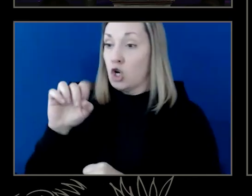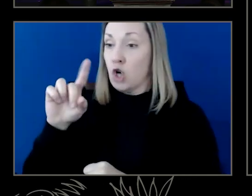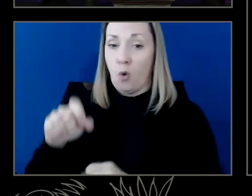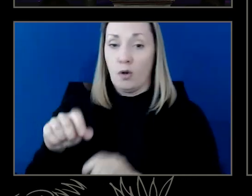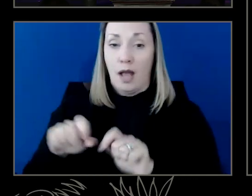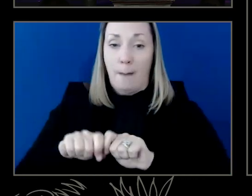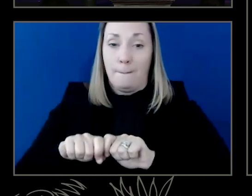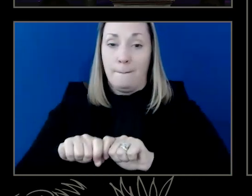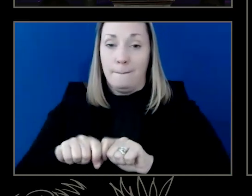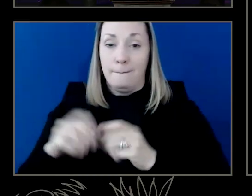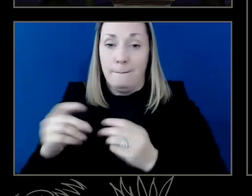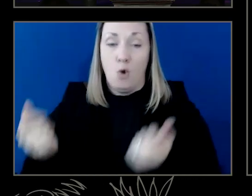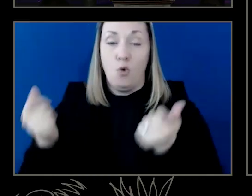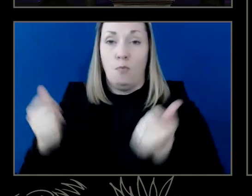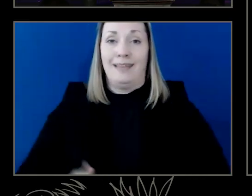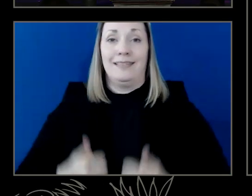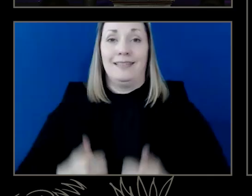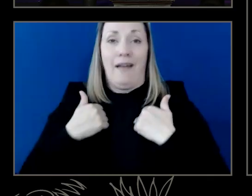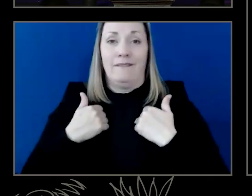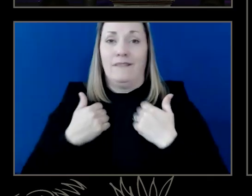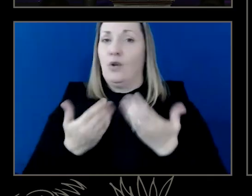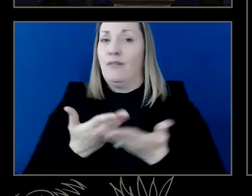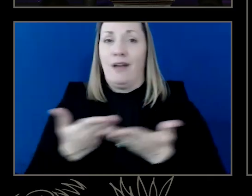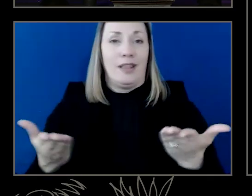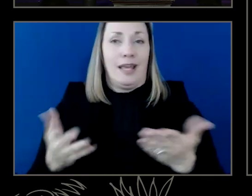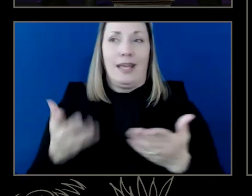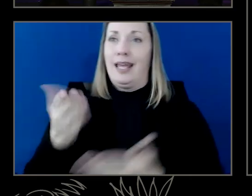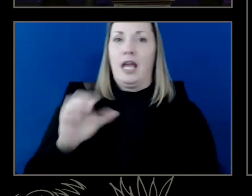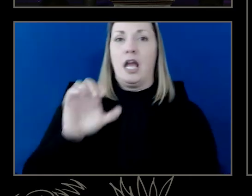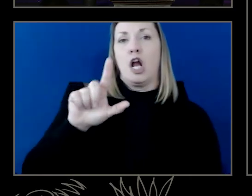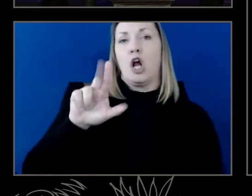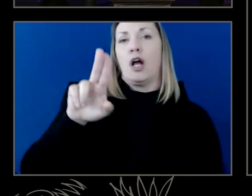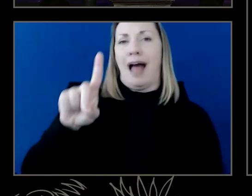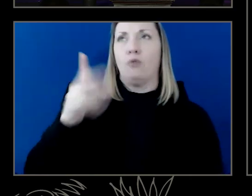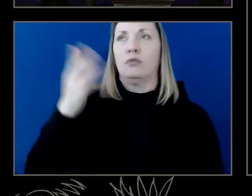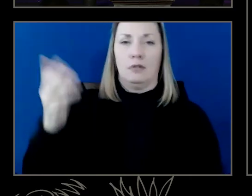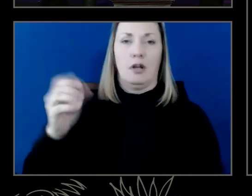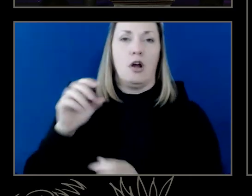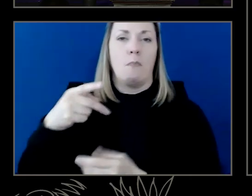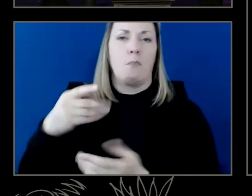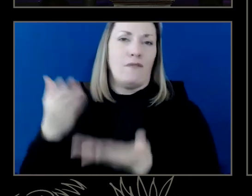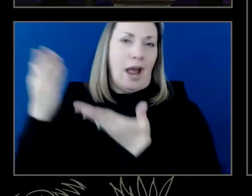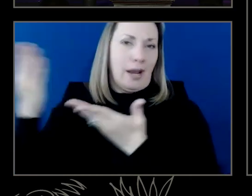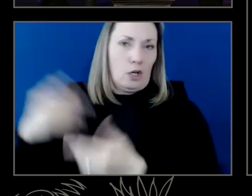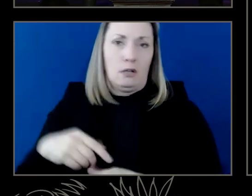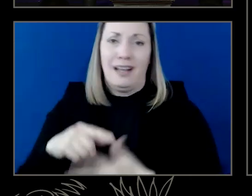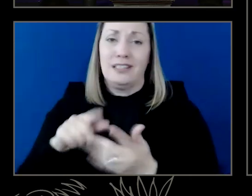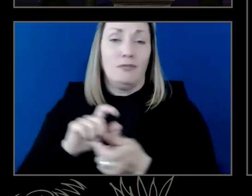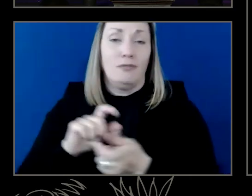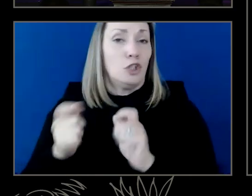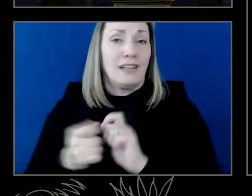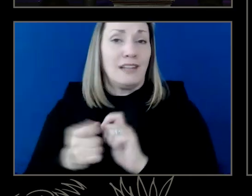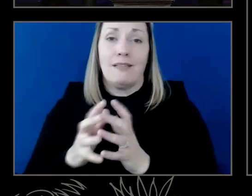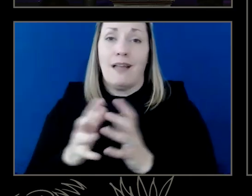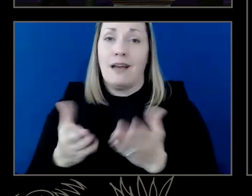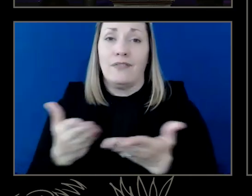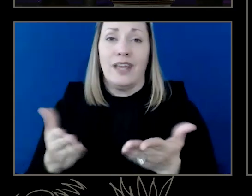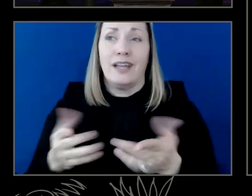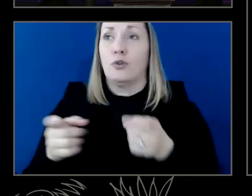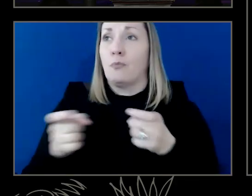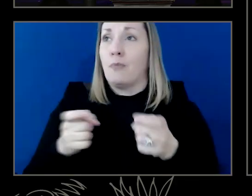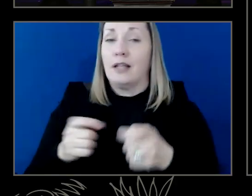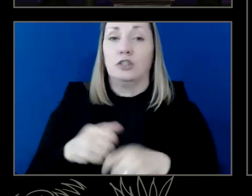all resources created in your cloud provider. This approach has changed how many teams manage their